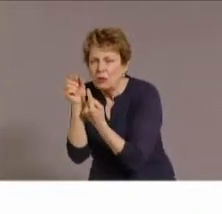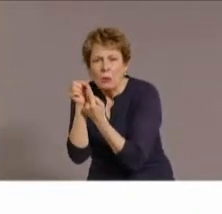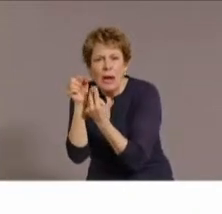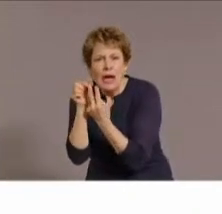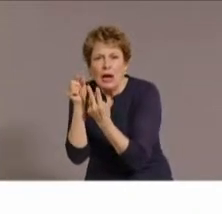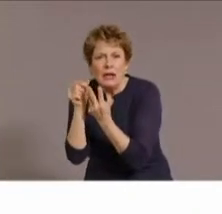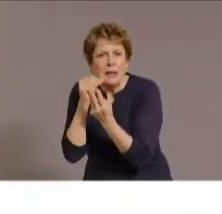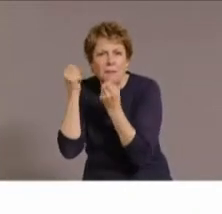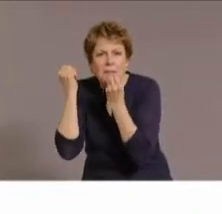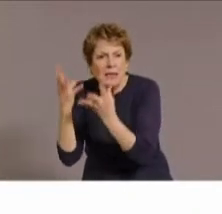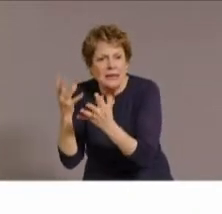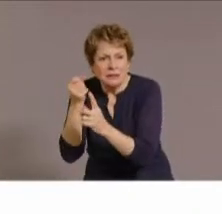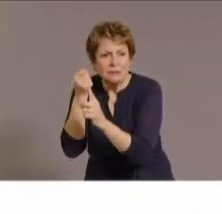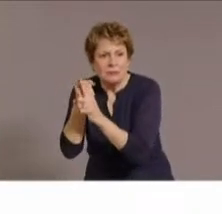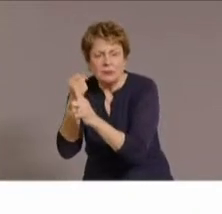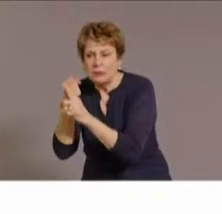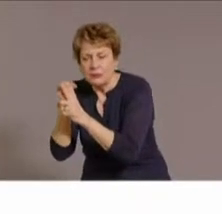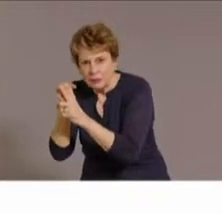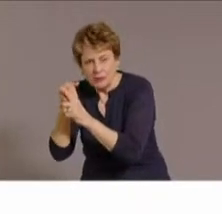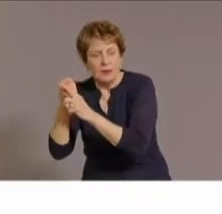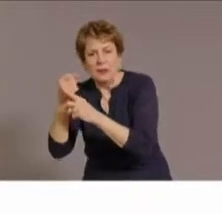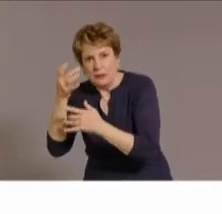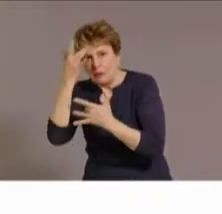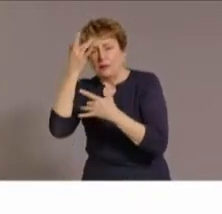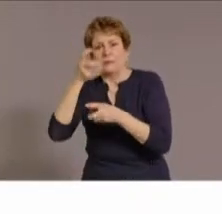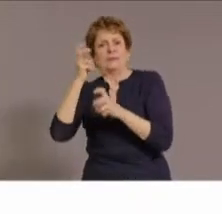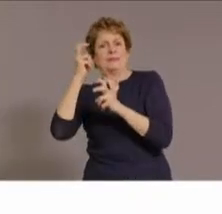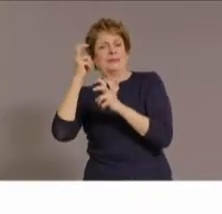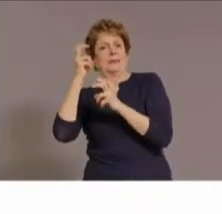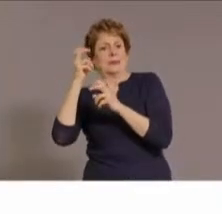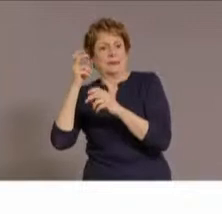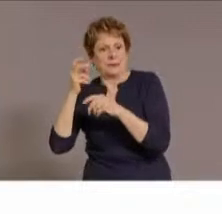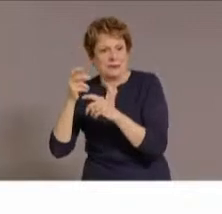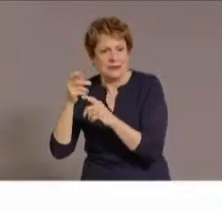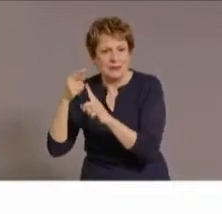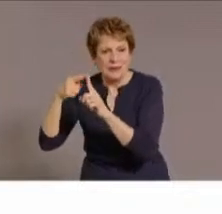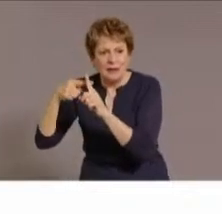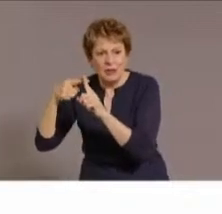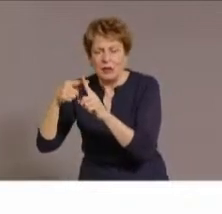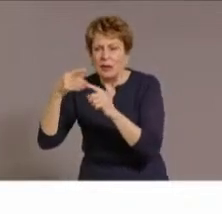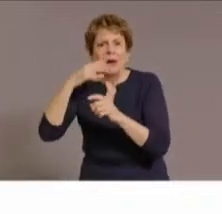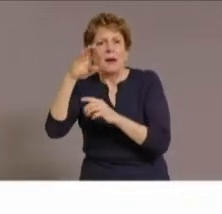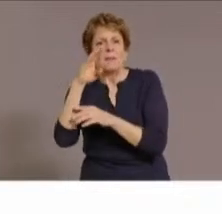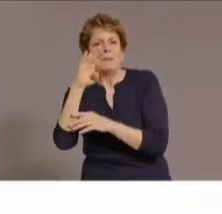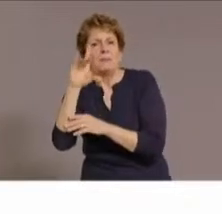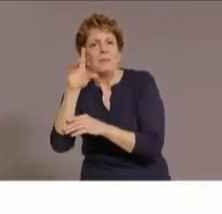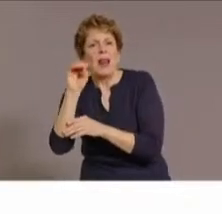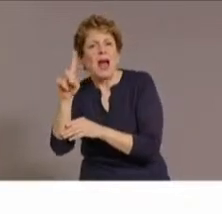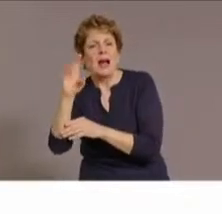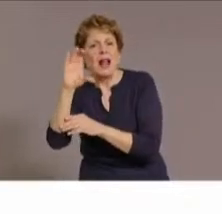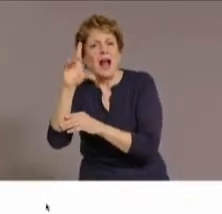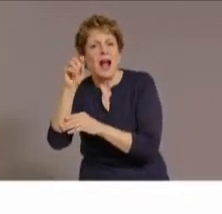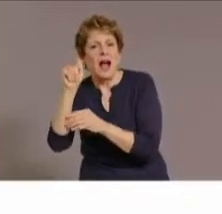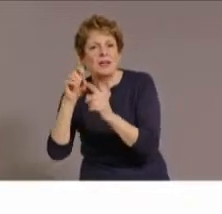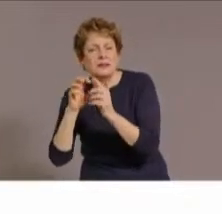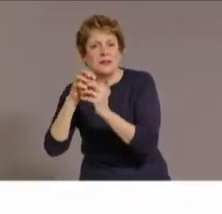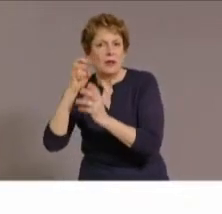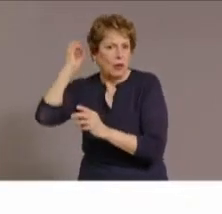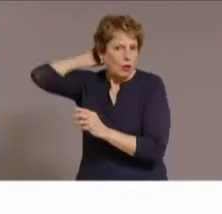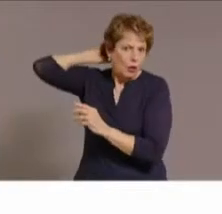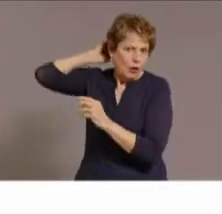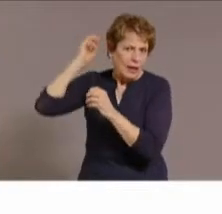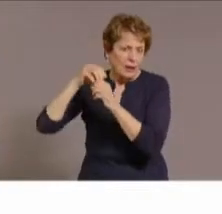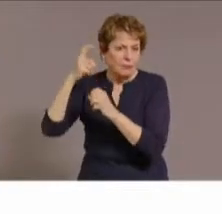adverse events involving a very specific blood clot with low platelets or thrombocytopenia.